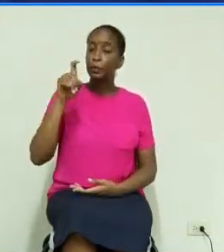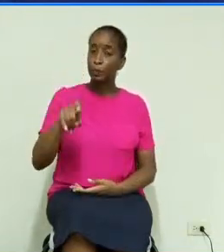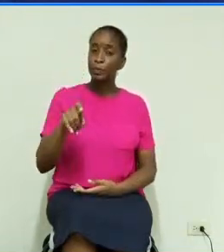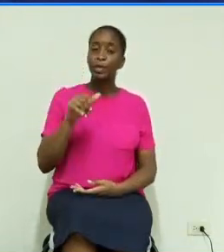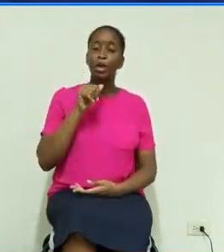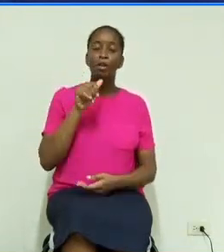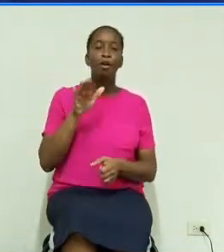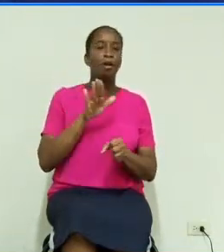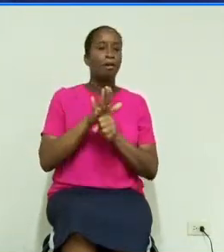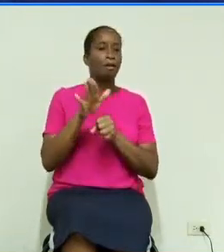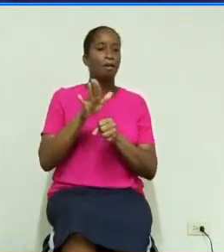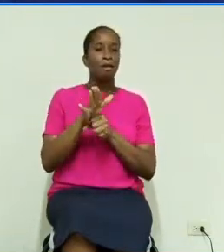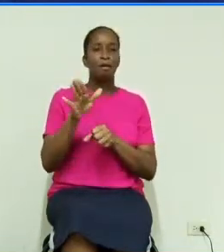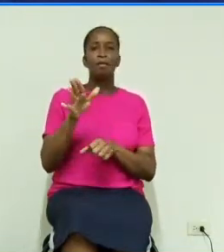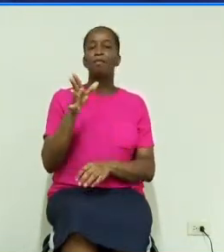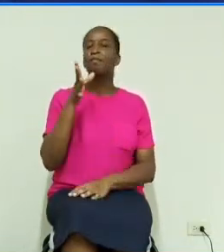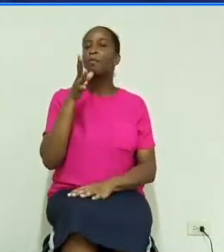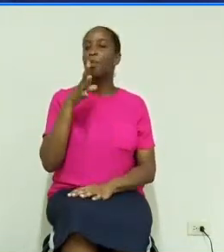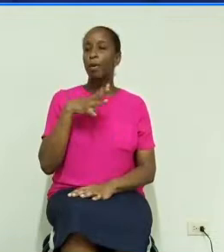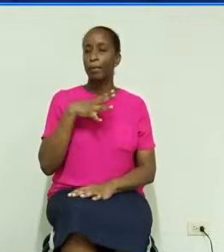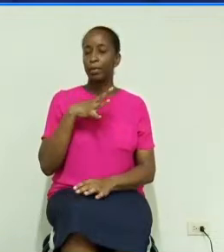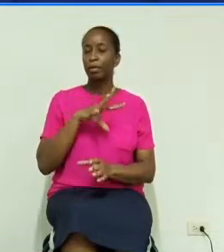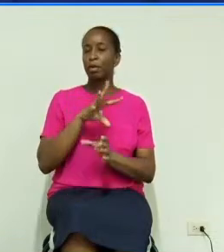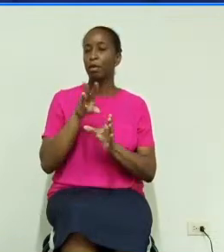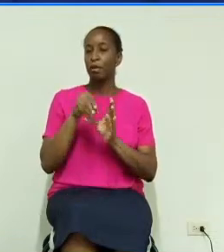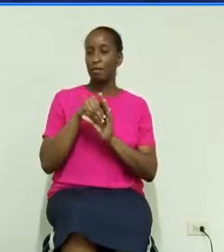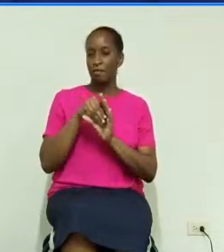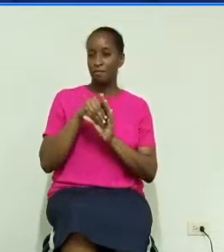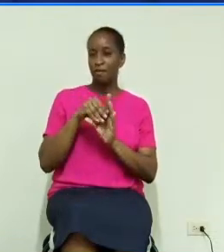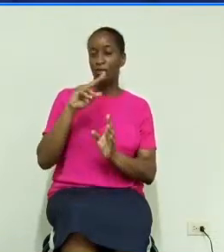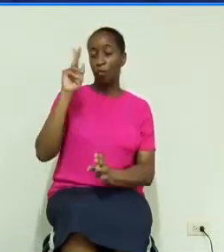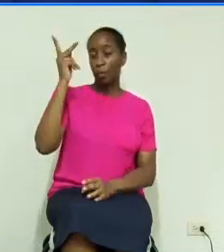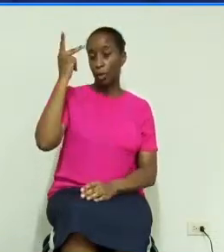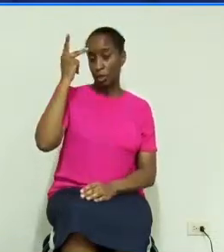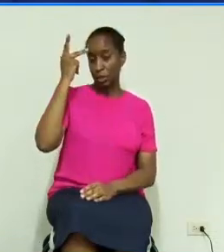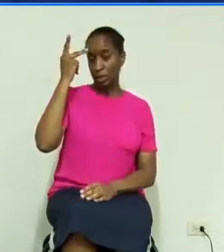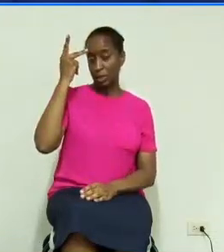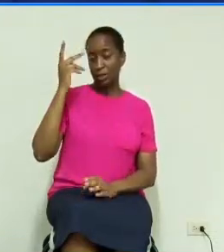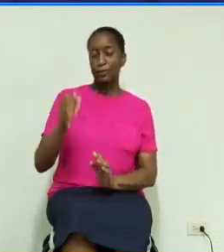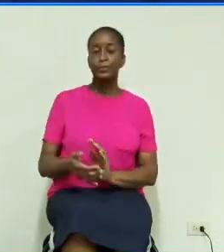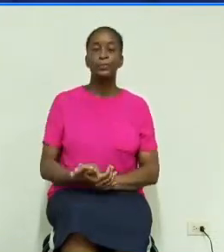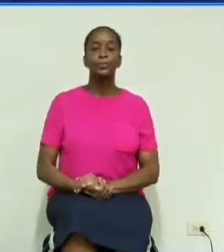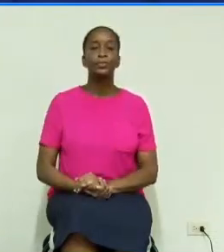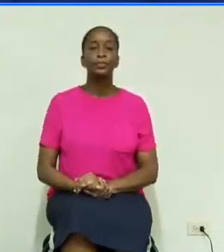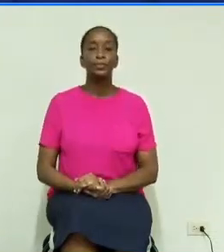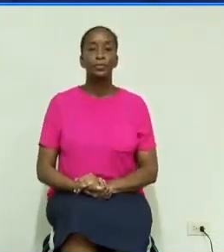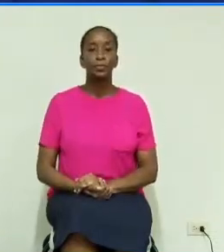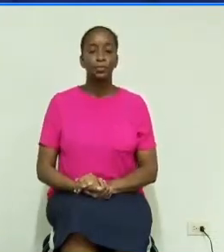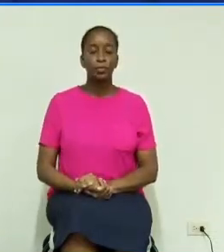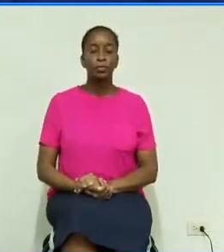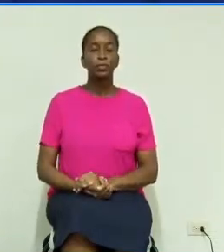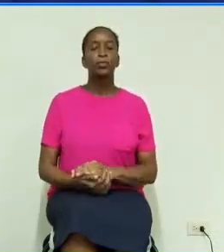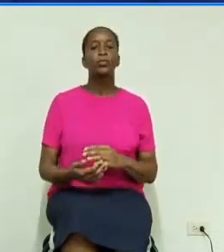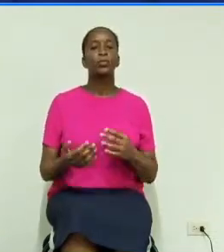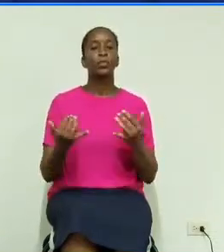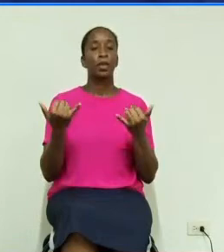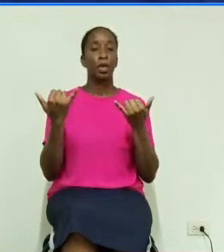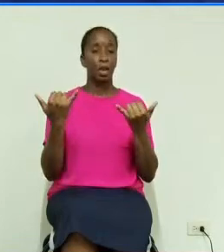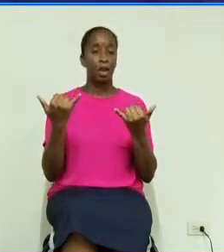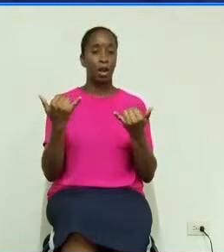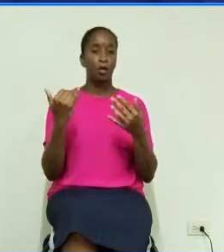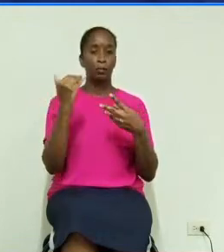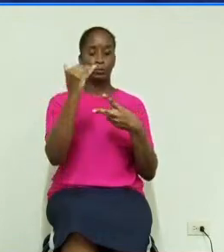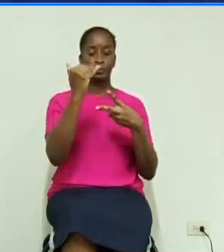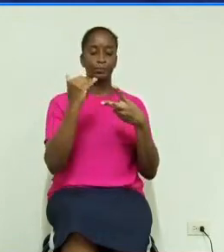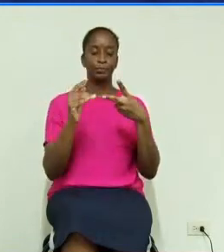And then I will just move on quickly to the constitutional role of Senate. Now, when I'm thinking of the constitutional